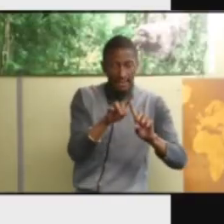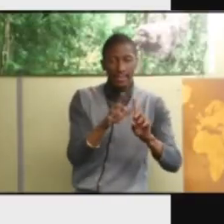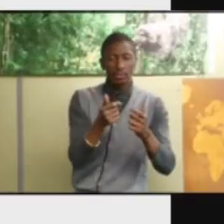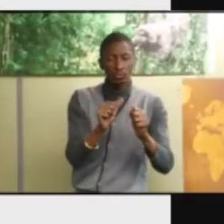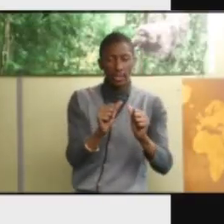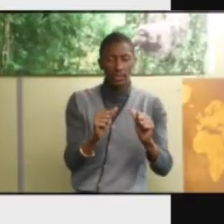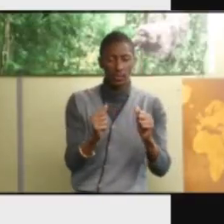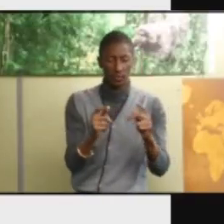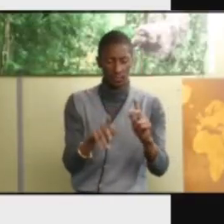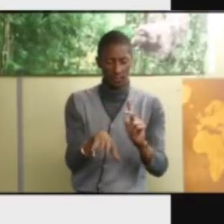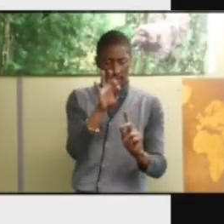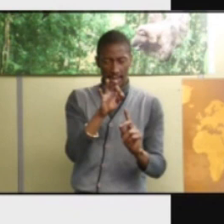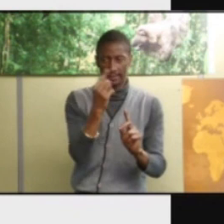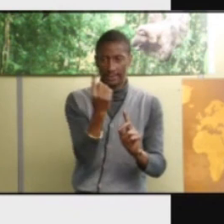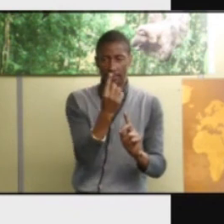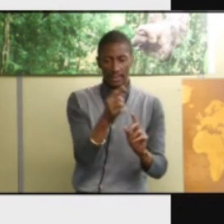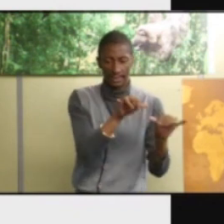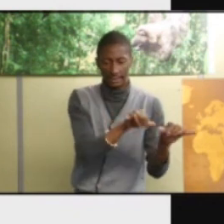similar.